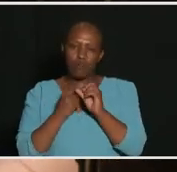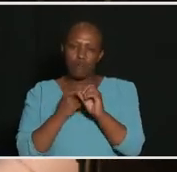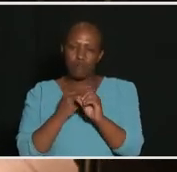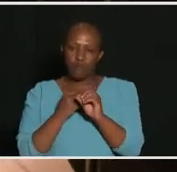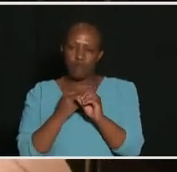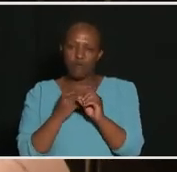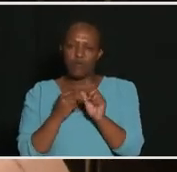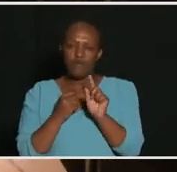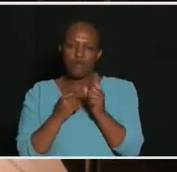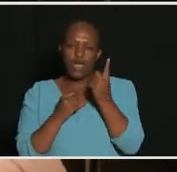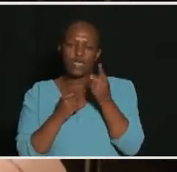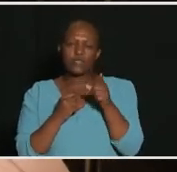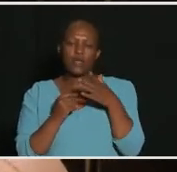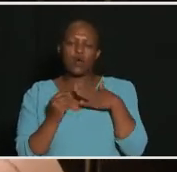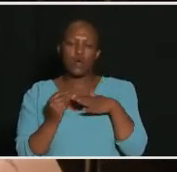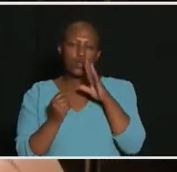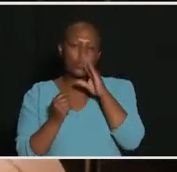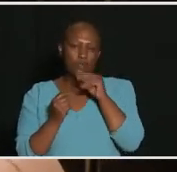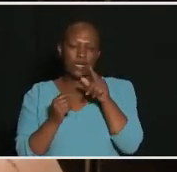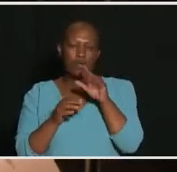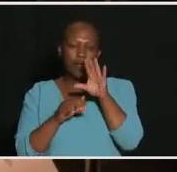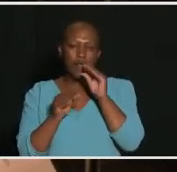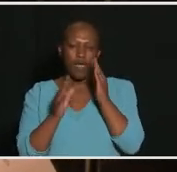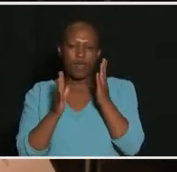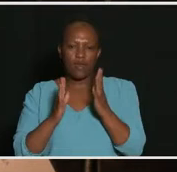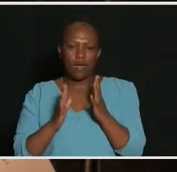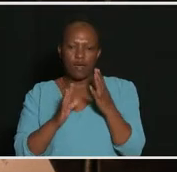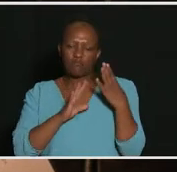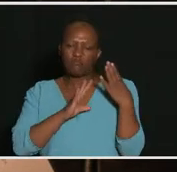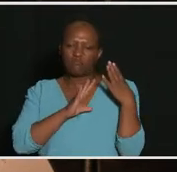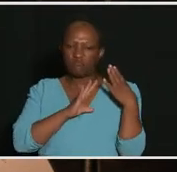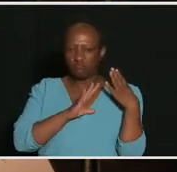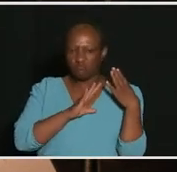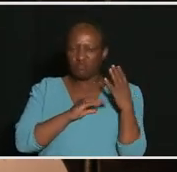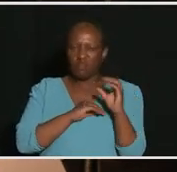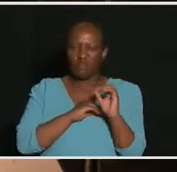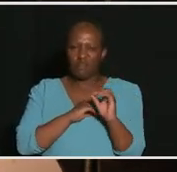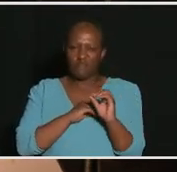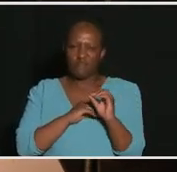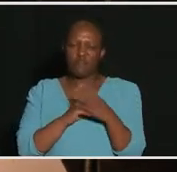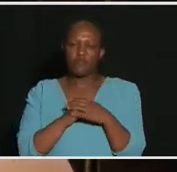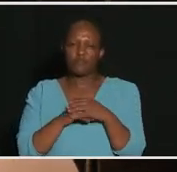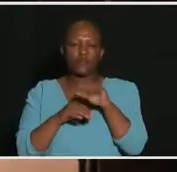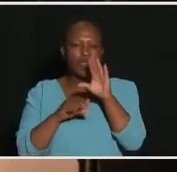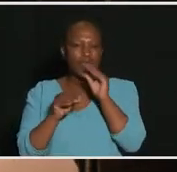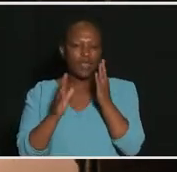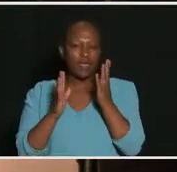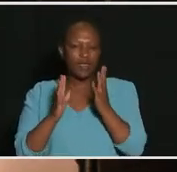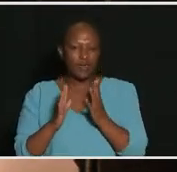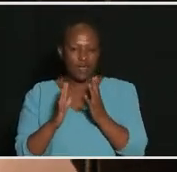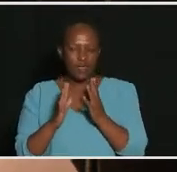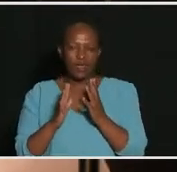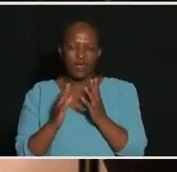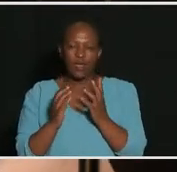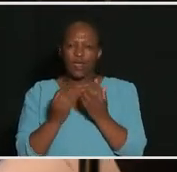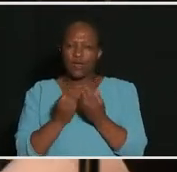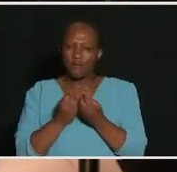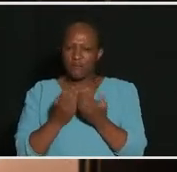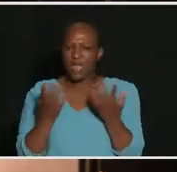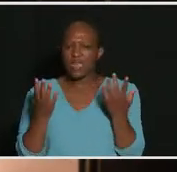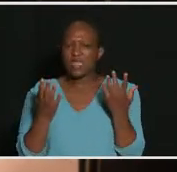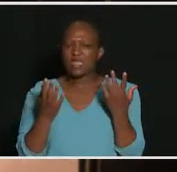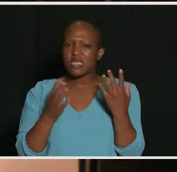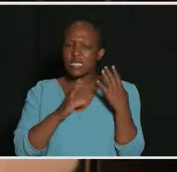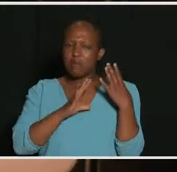I'd like to speak about our Learners our Learners are burdened our Learners are burdened they are caring a lot on their